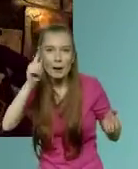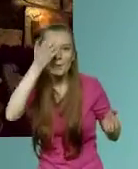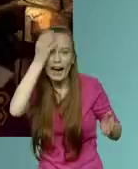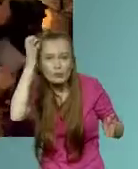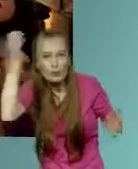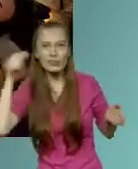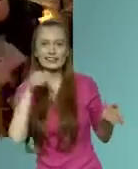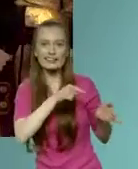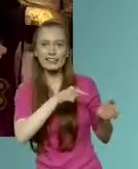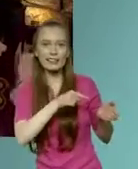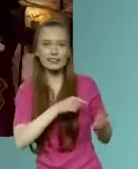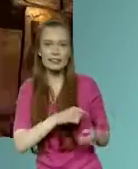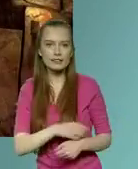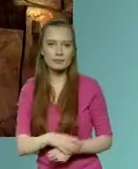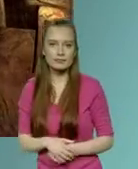queen.